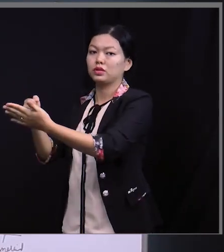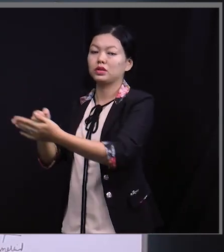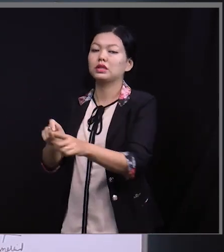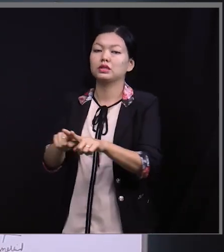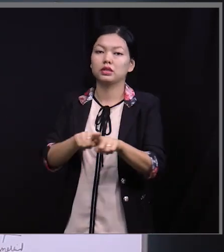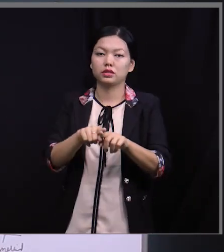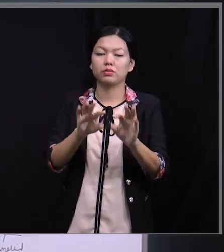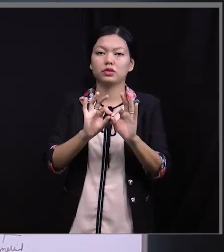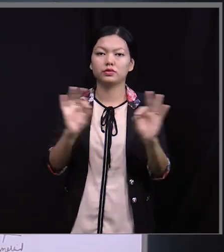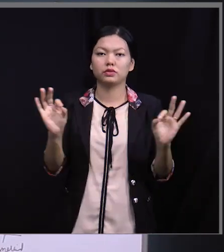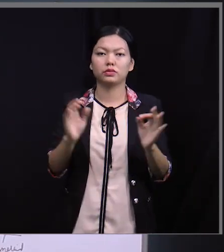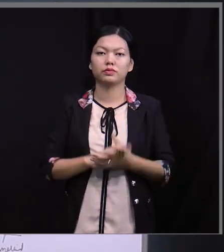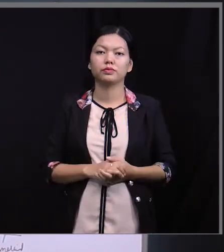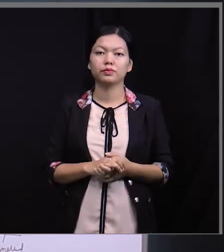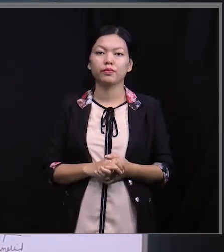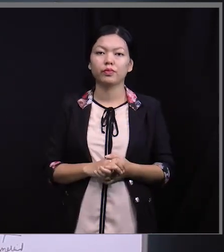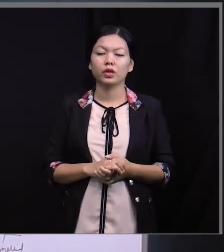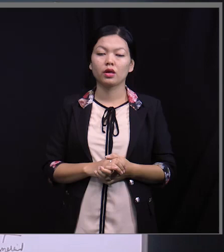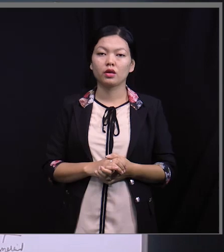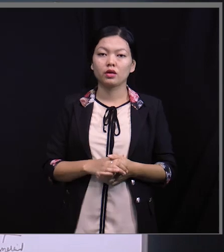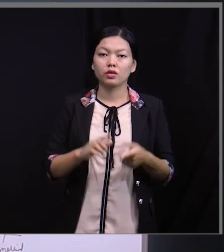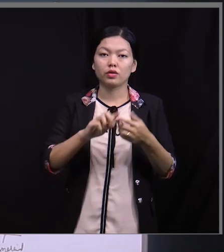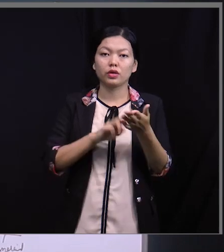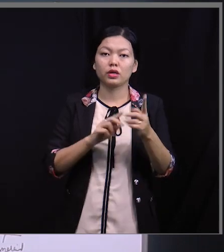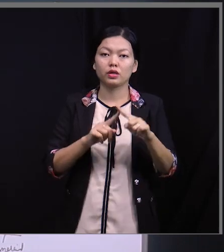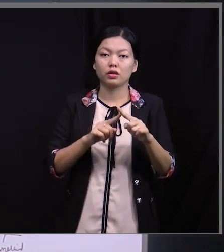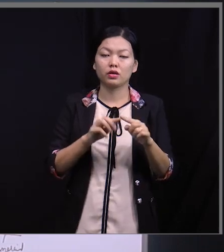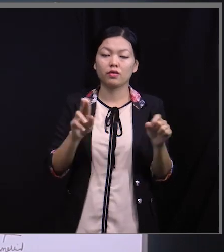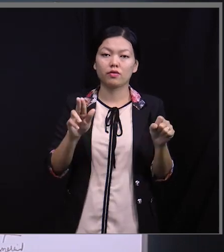here, there are three words that comprises of